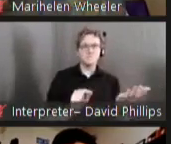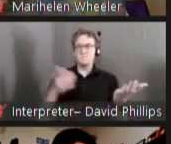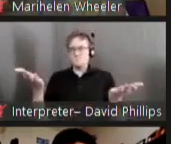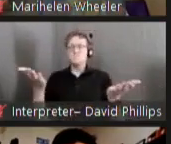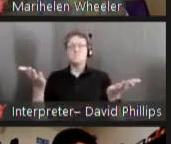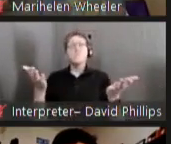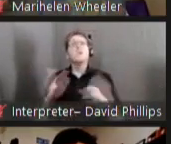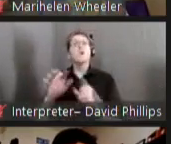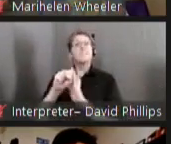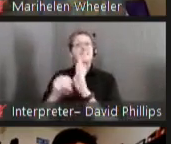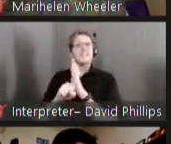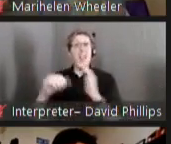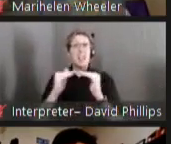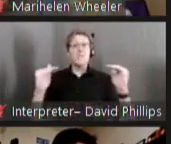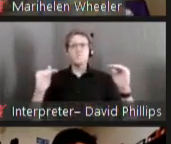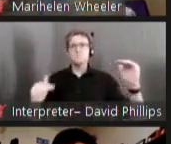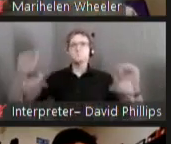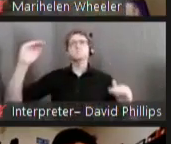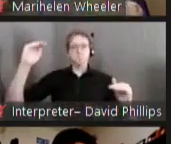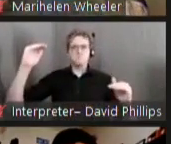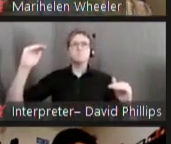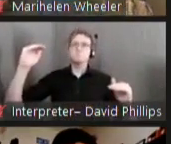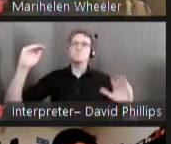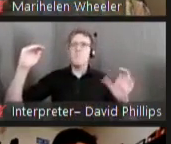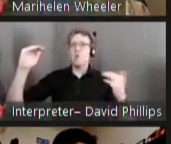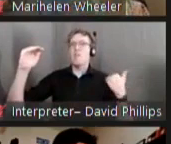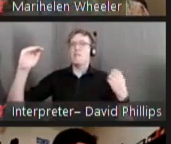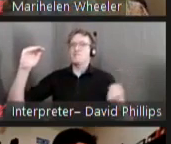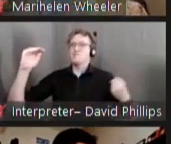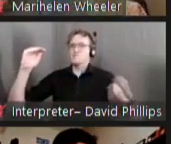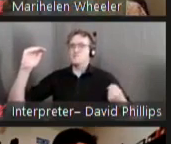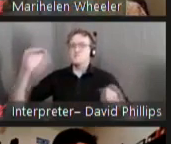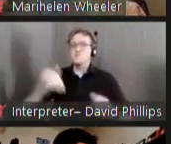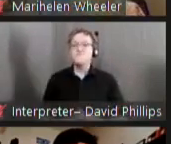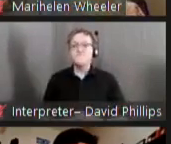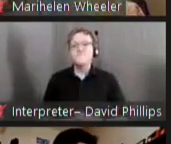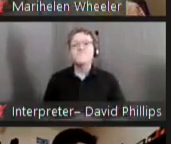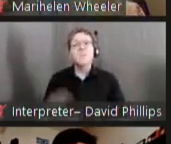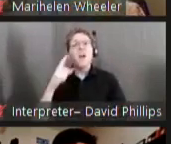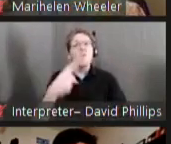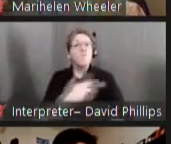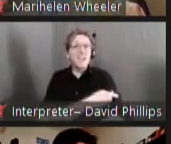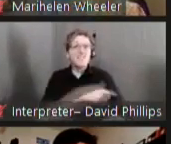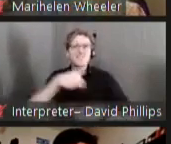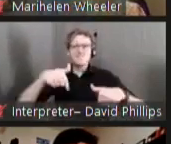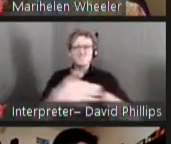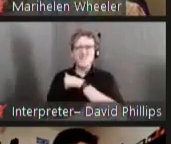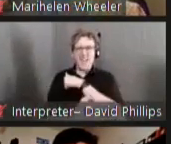are much higher than we were at the peak last year. In terms of our vaccinations for the county, we have